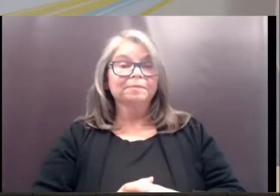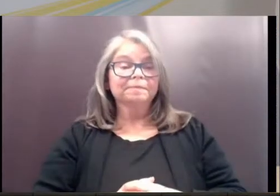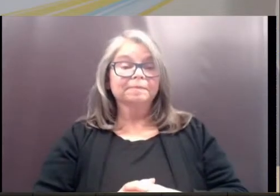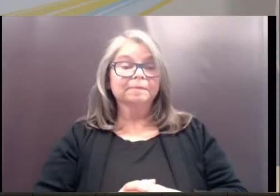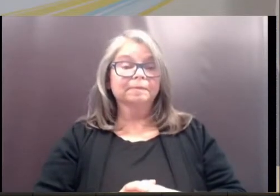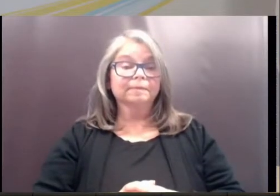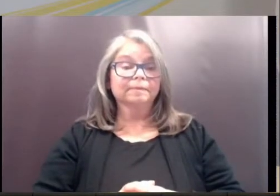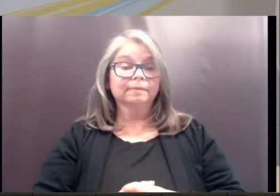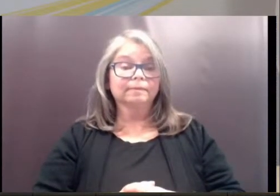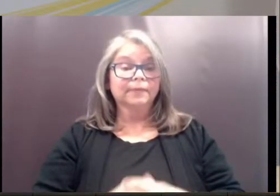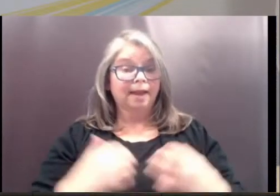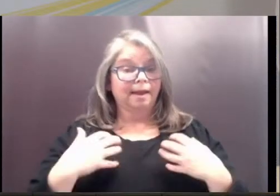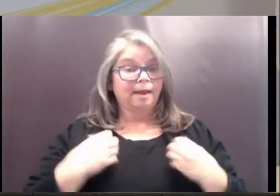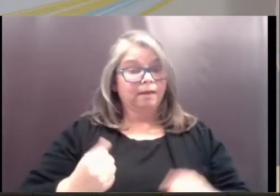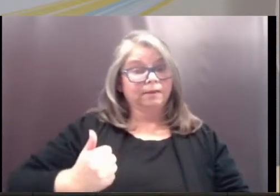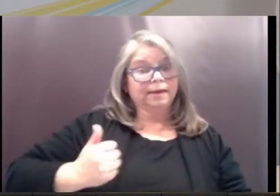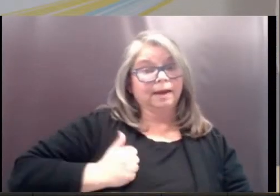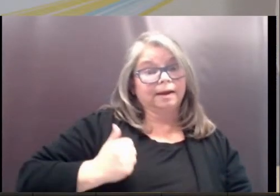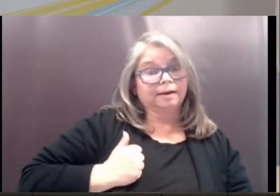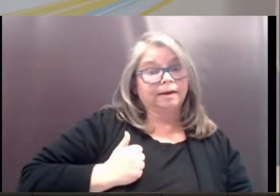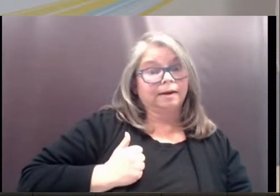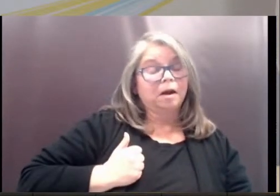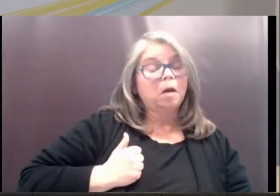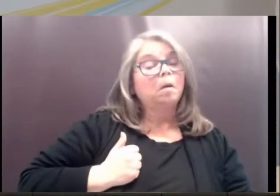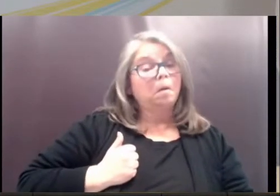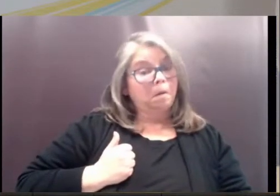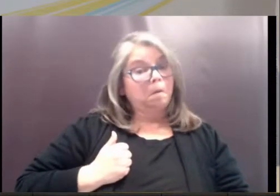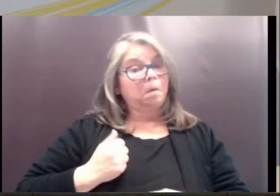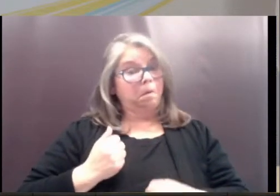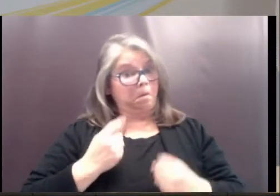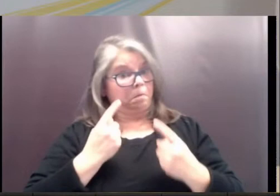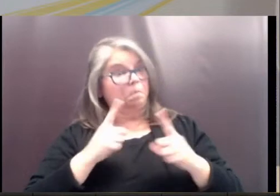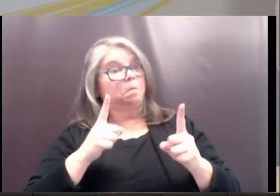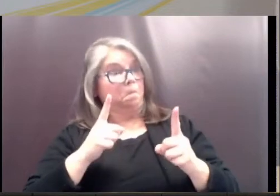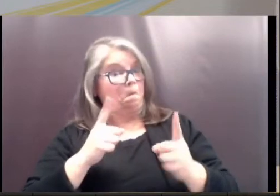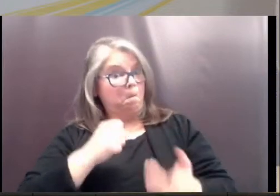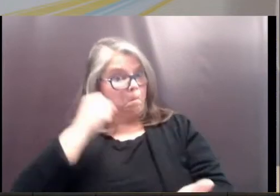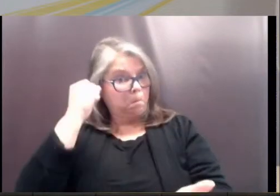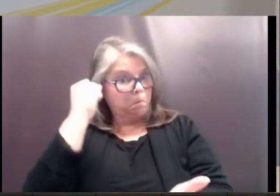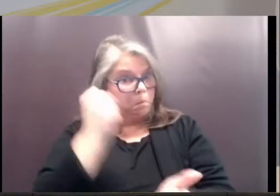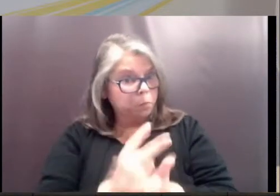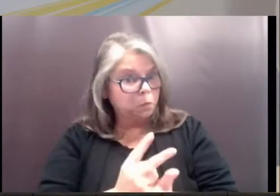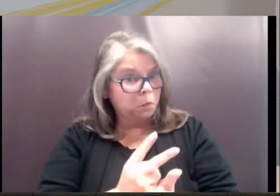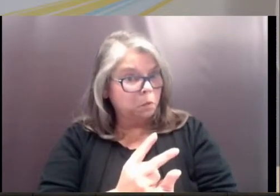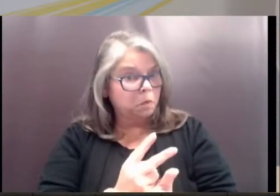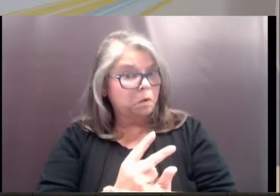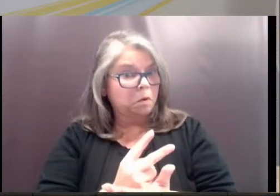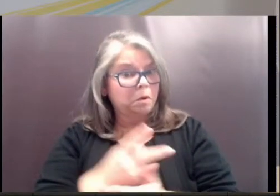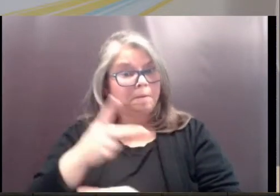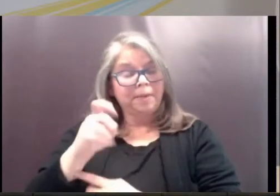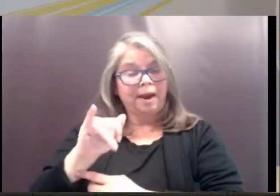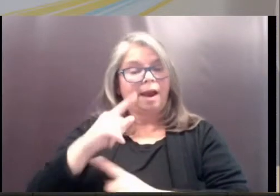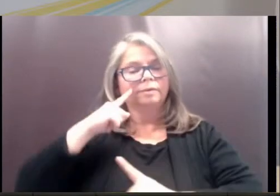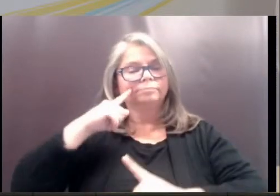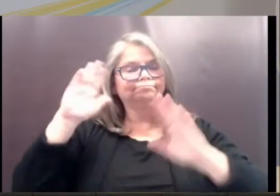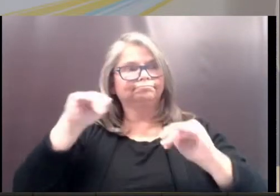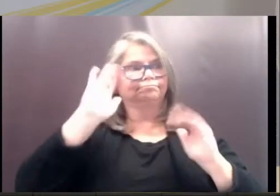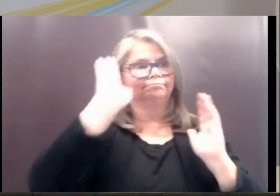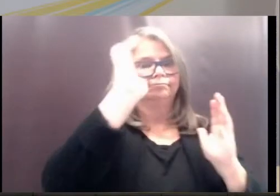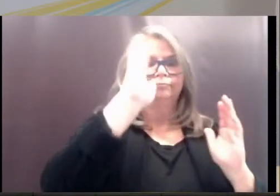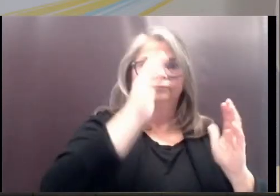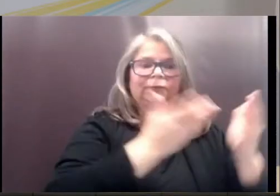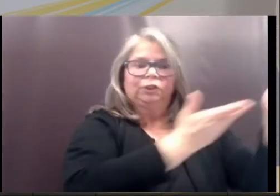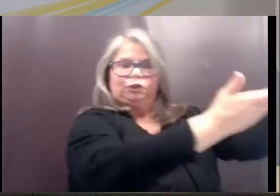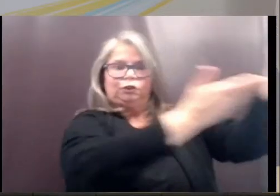gives regulatory approval, Prince Edward Island is expecting to receive an initial shipment of the Pfizer vaccine